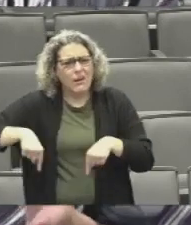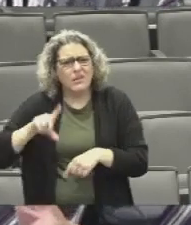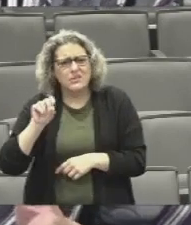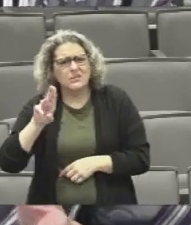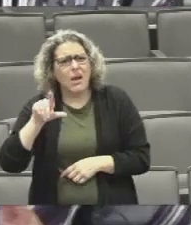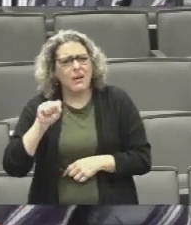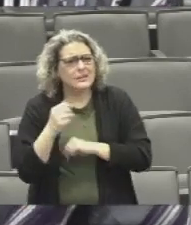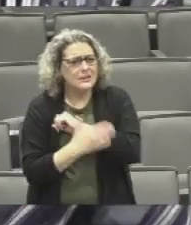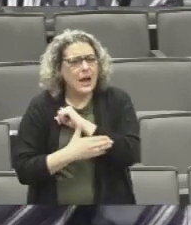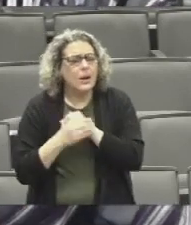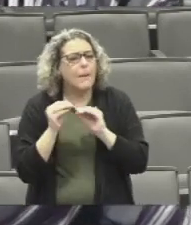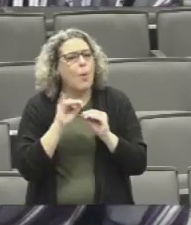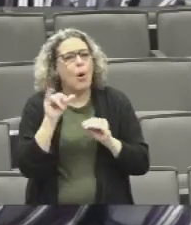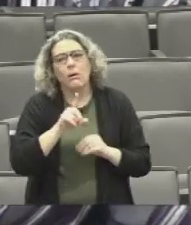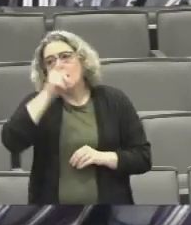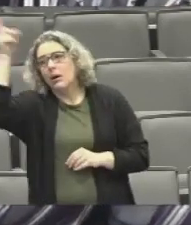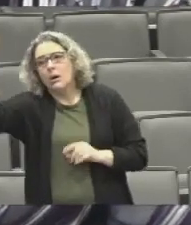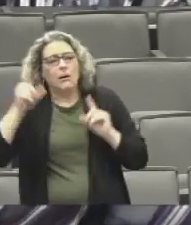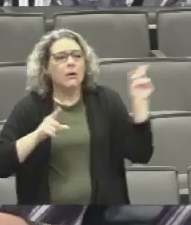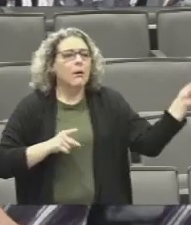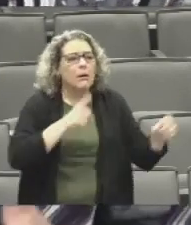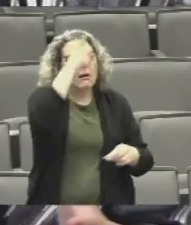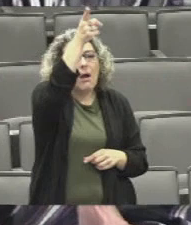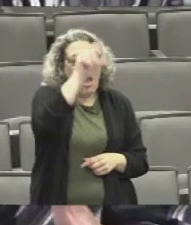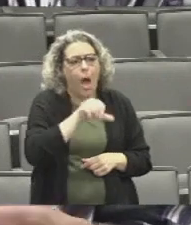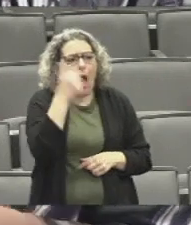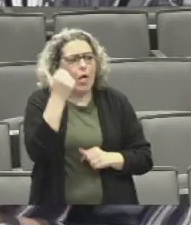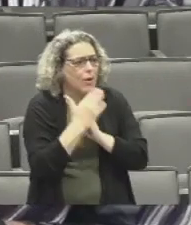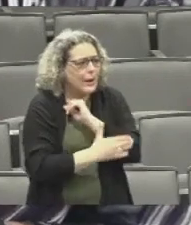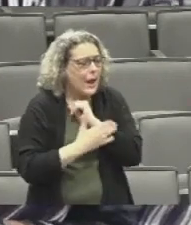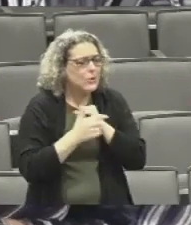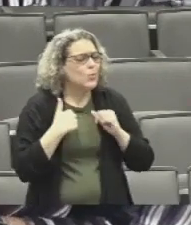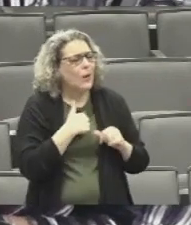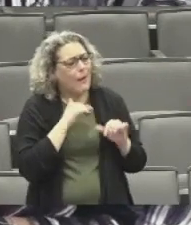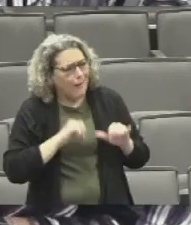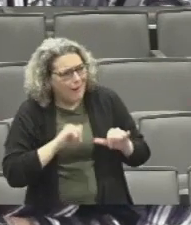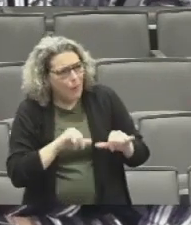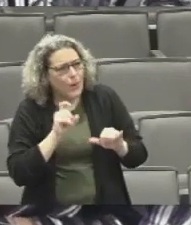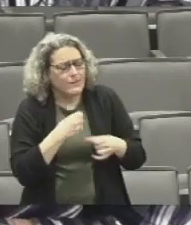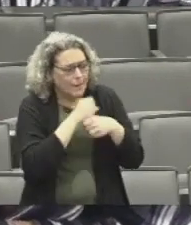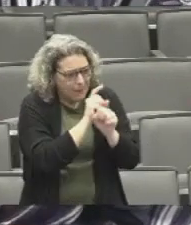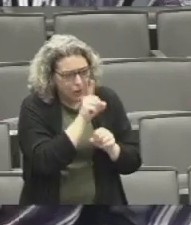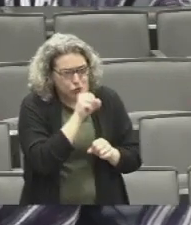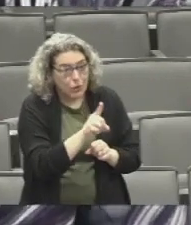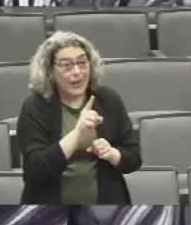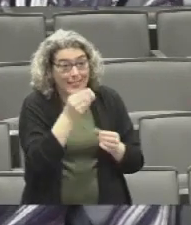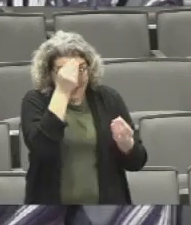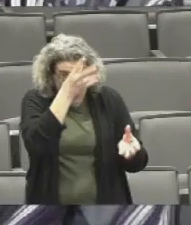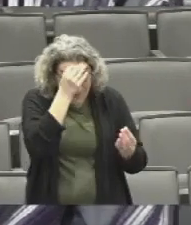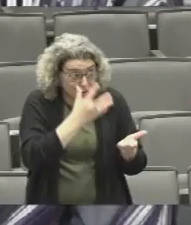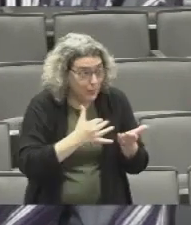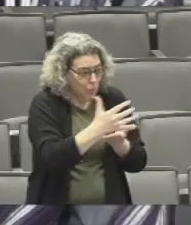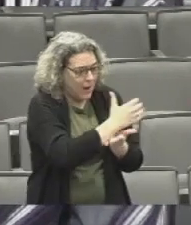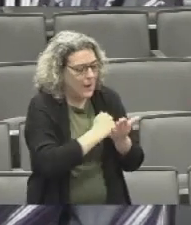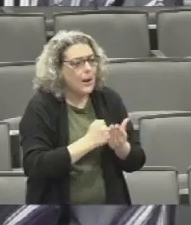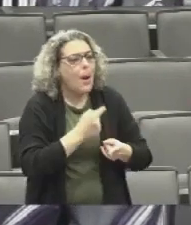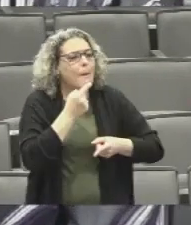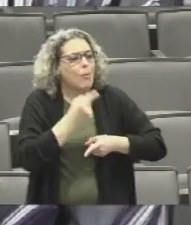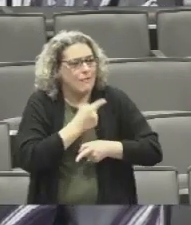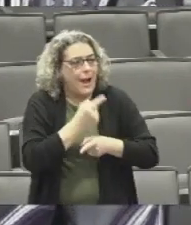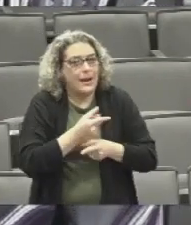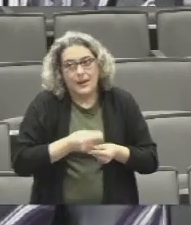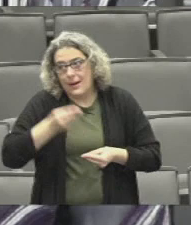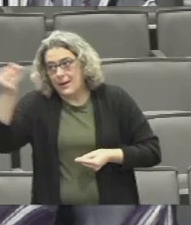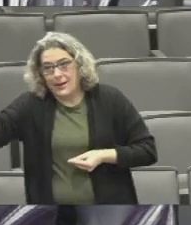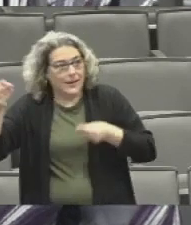Sarpy or our surrounding counties, and we need to make sure that the data is provided to them so that